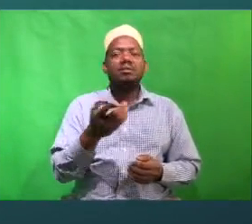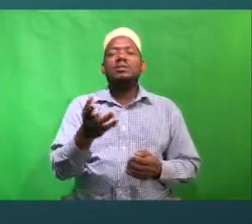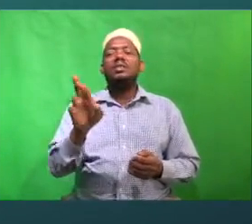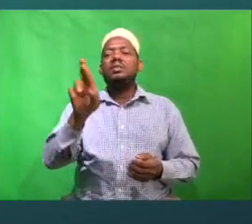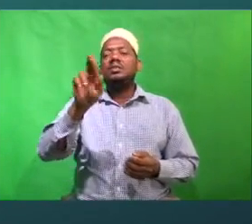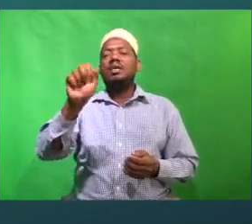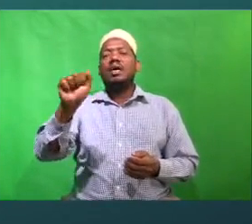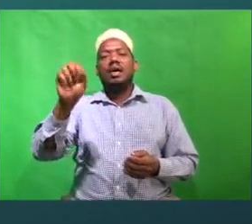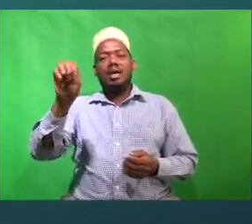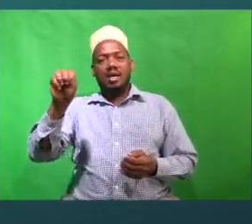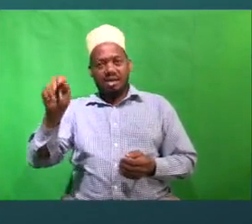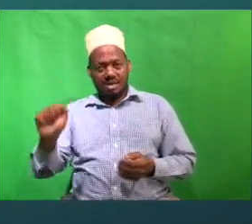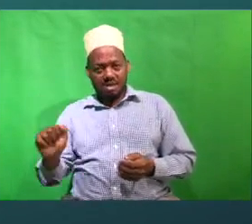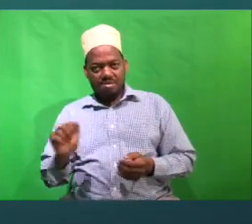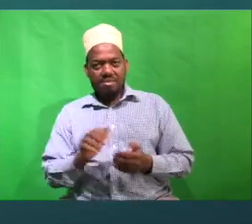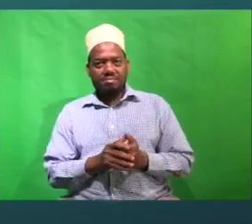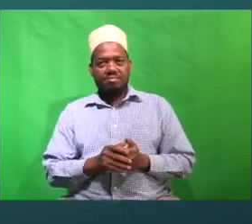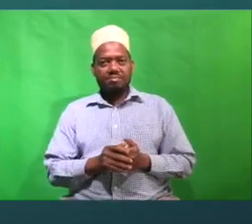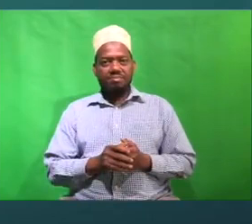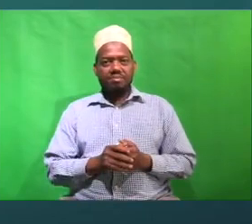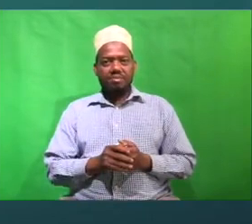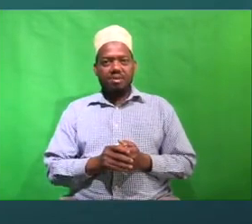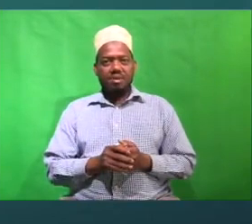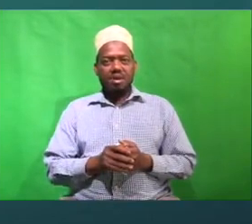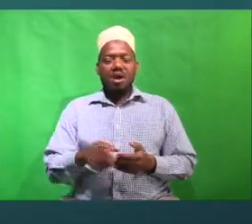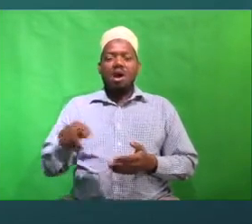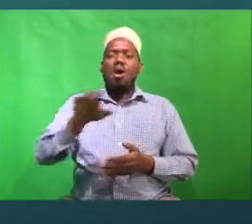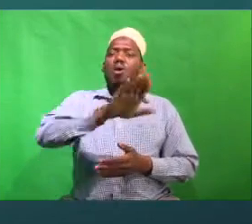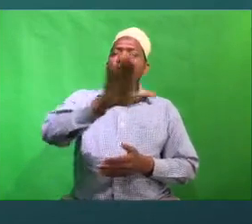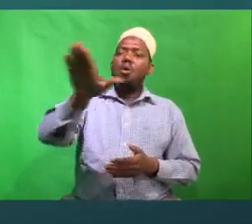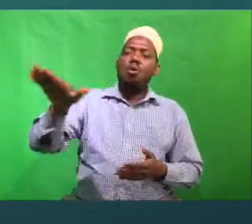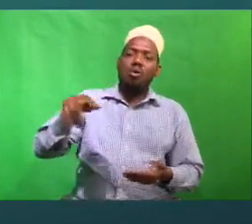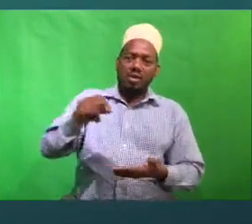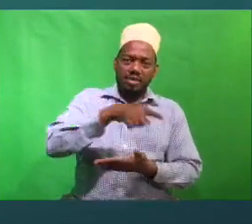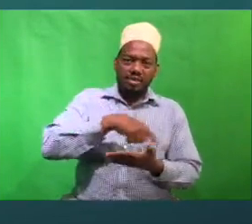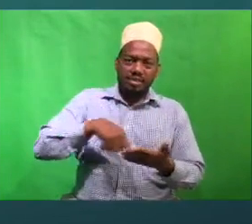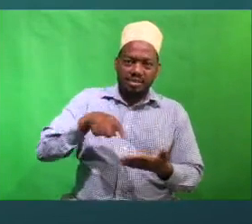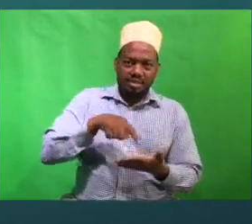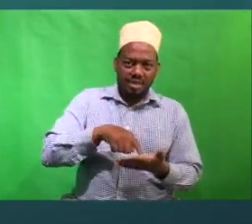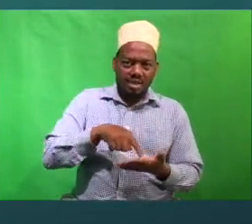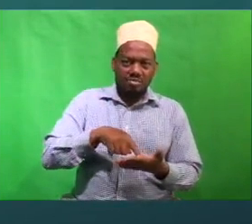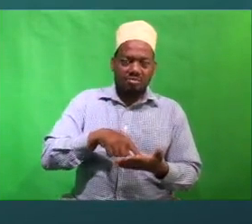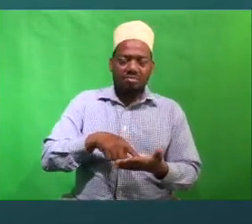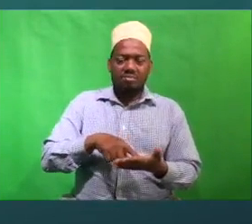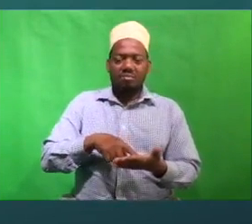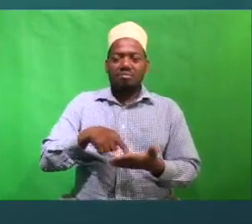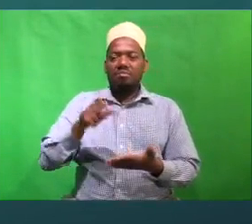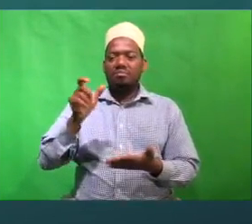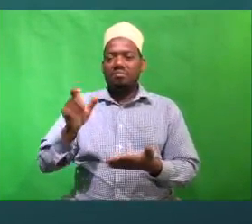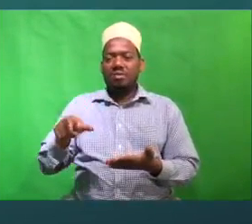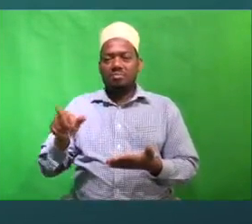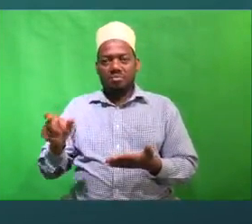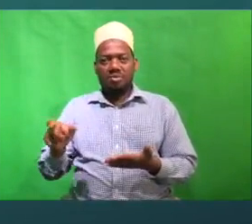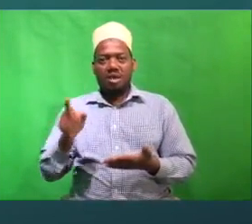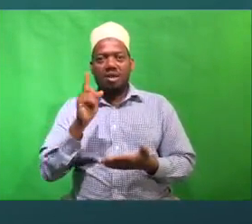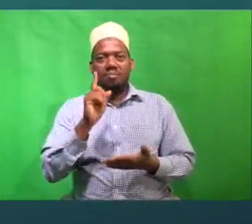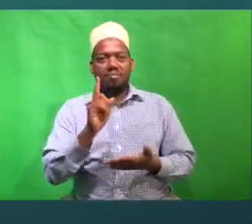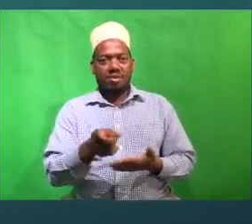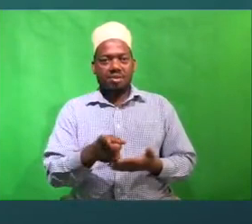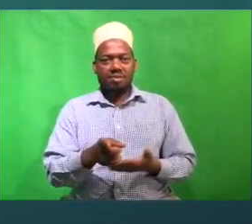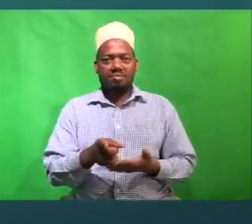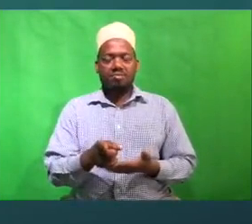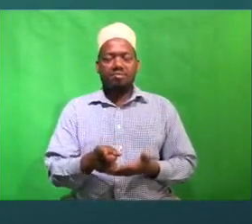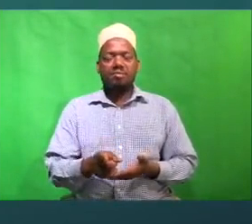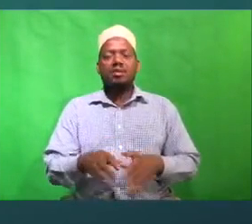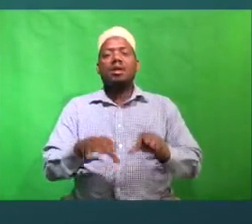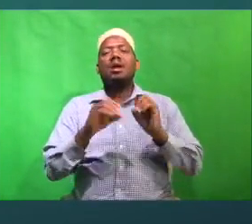Okay, yes, Rama. Yes, is all town people are many. Okay,